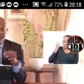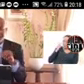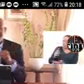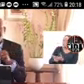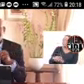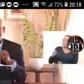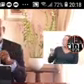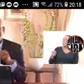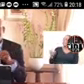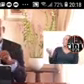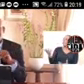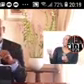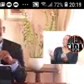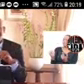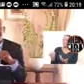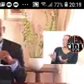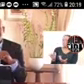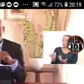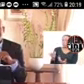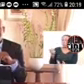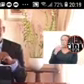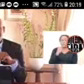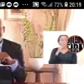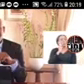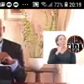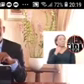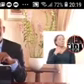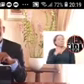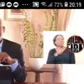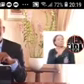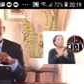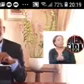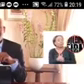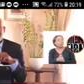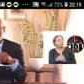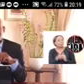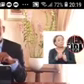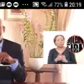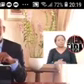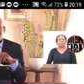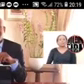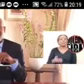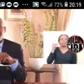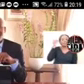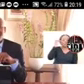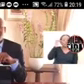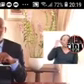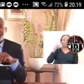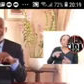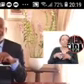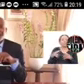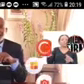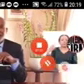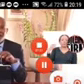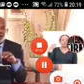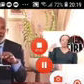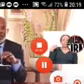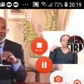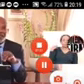pass. Let me say that it has come to our attention that a number of employers have been issuing to